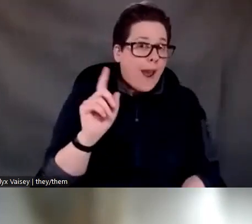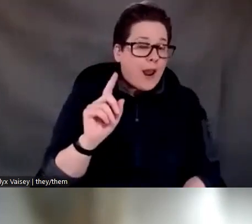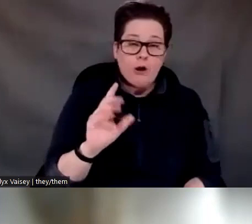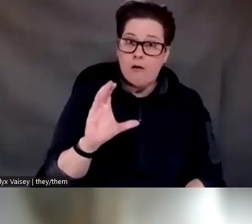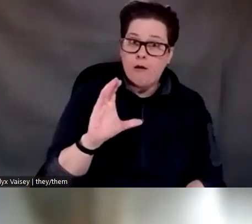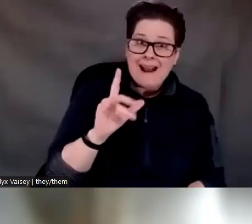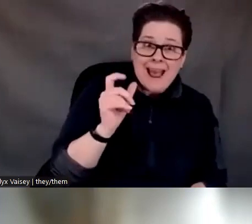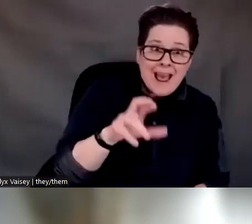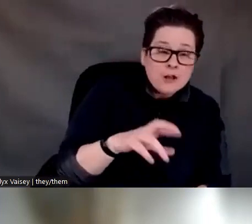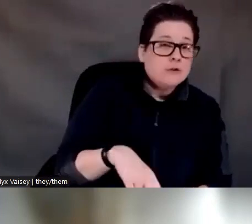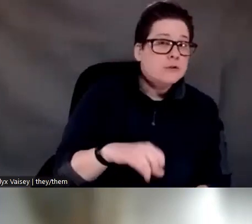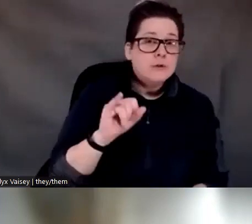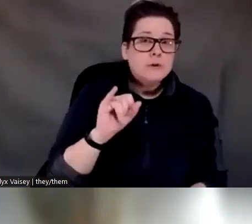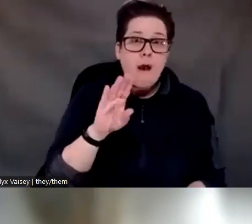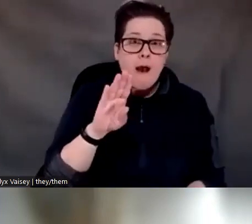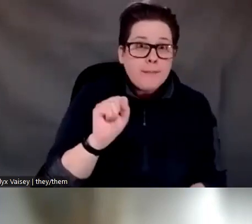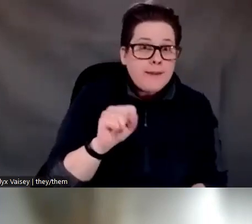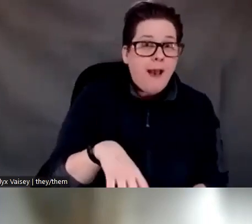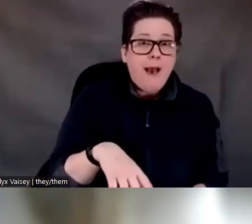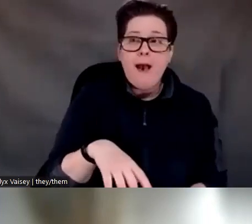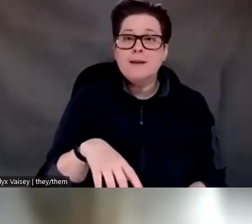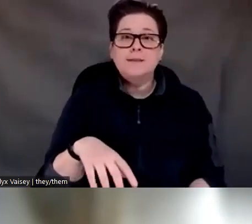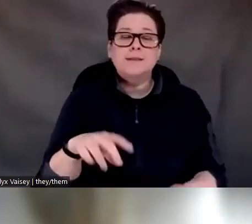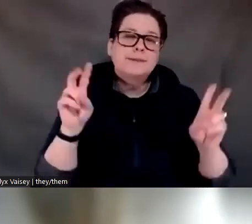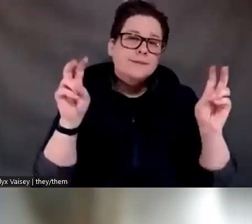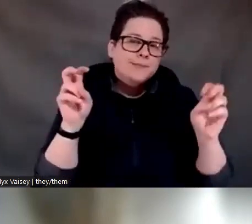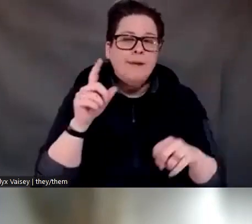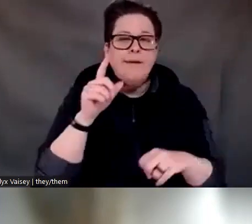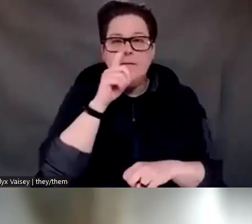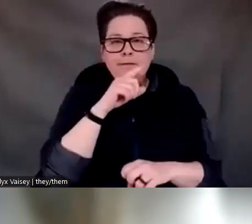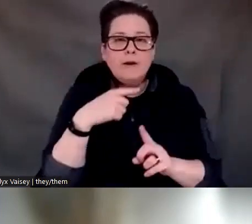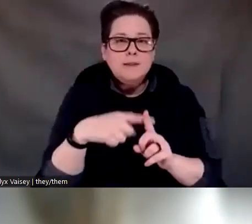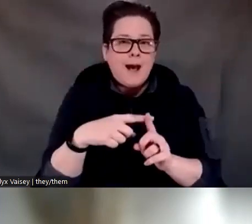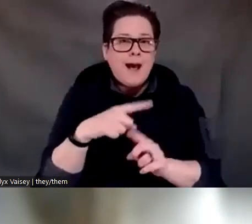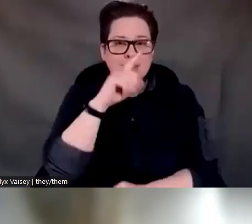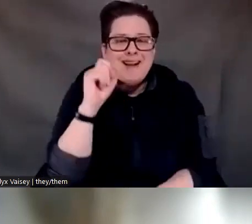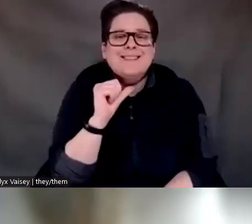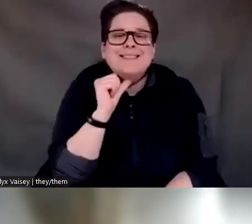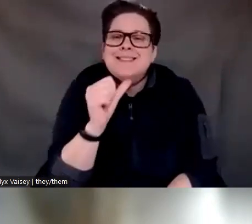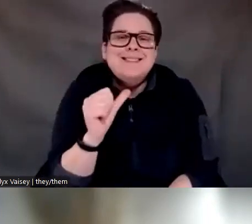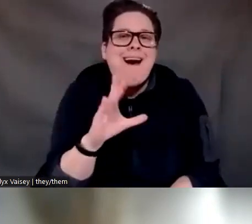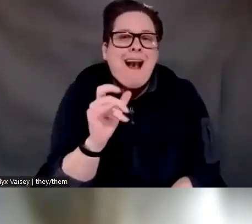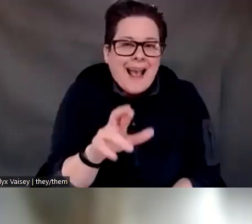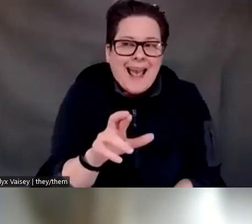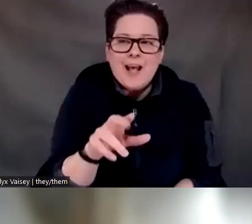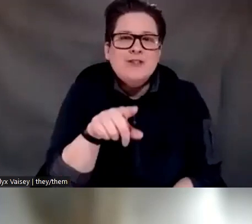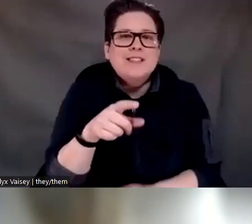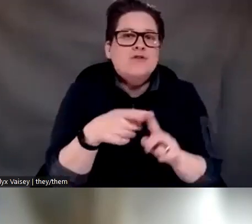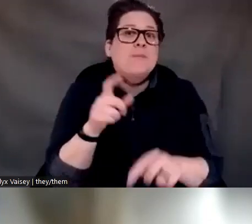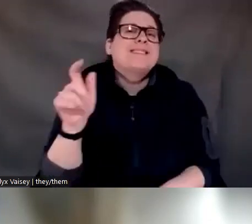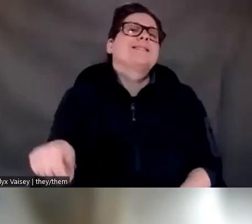cancer, or is it a quote unquote false positive because of some other